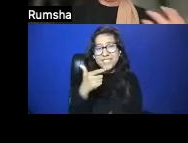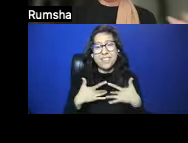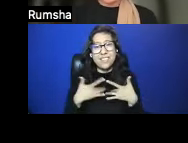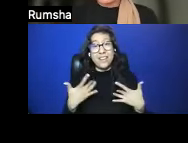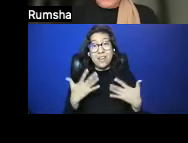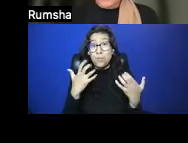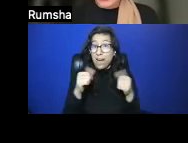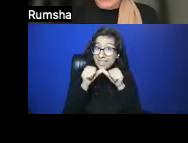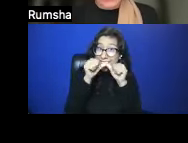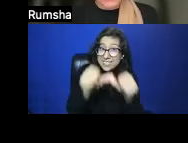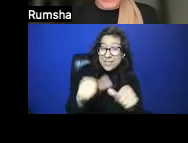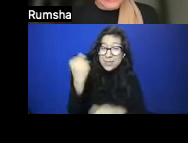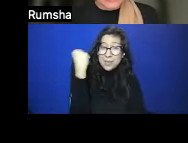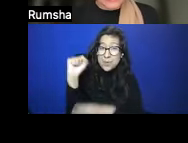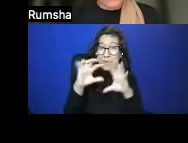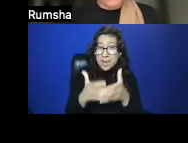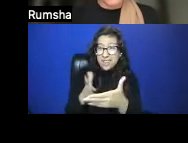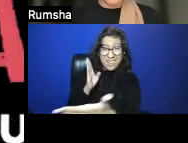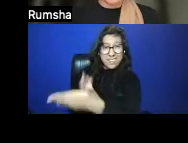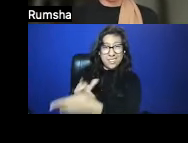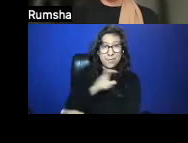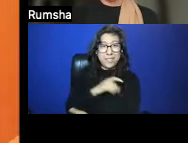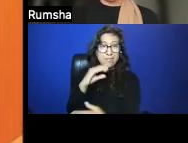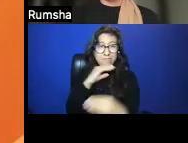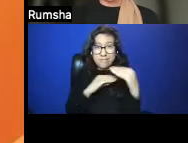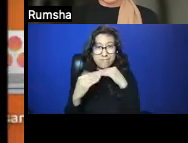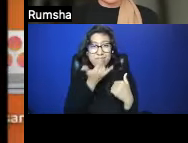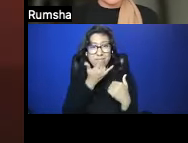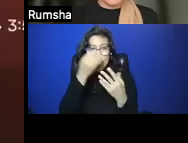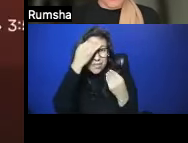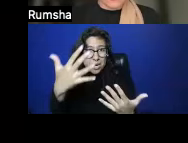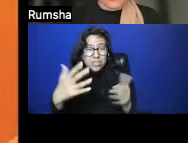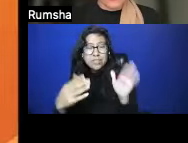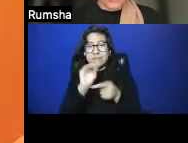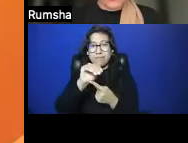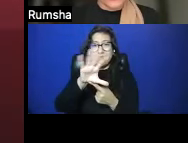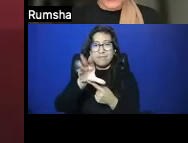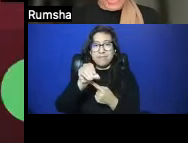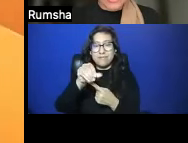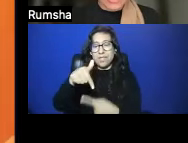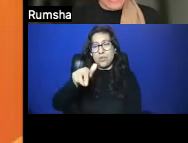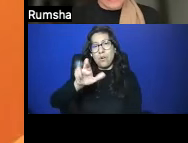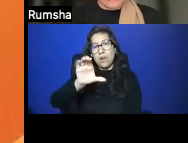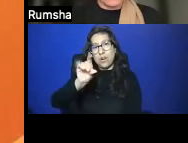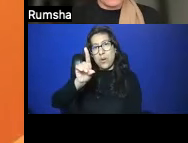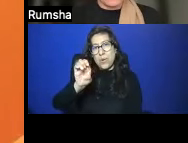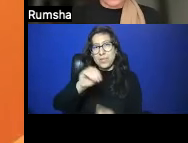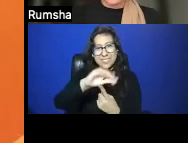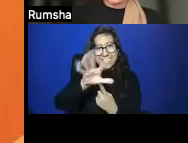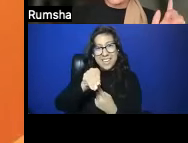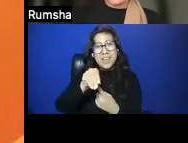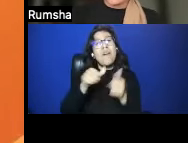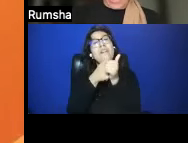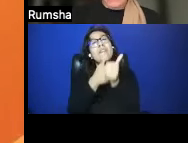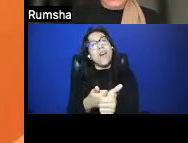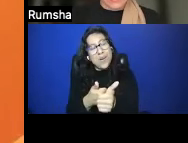want to sustain the movement against policing and disinformation, scan the QR code on the screen, or follow